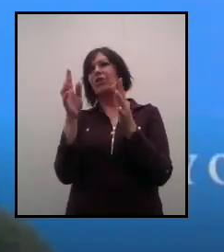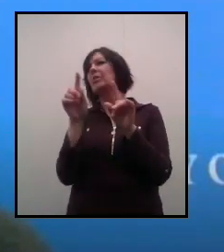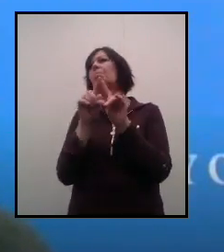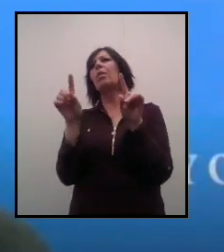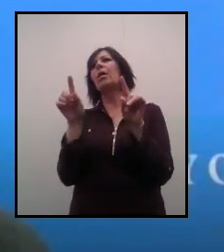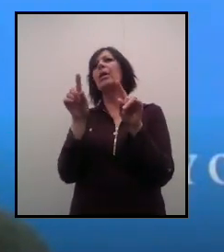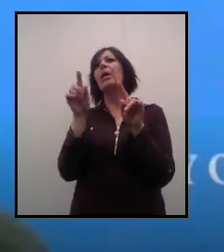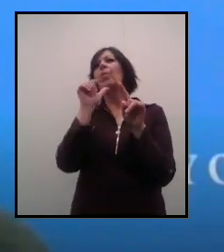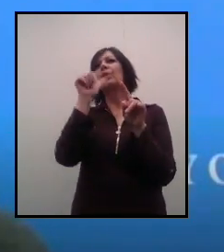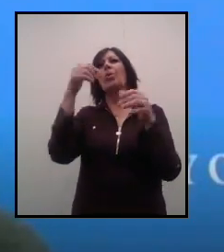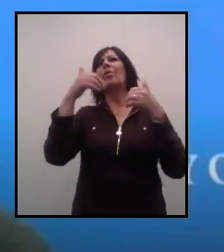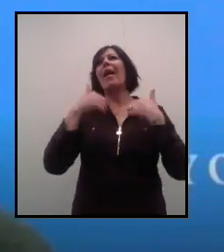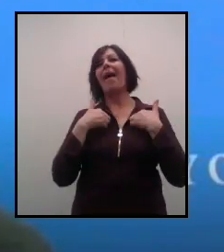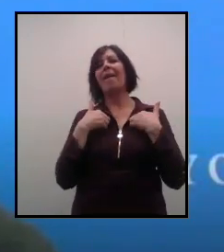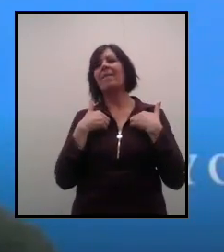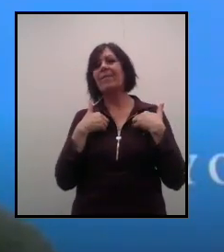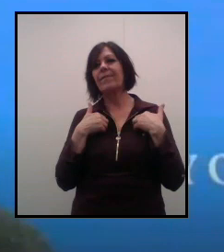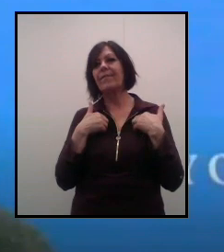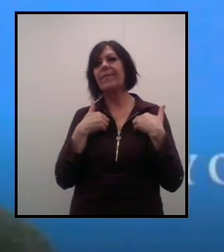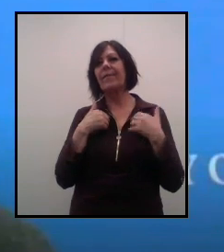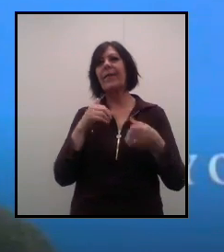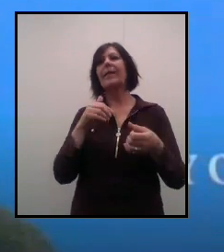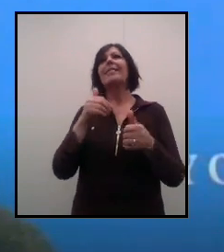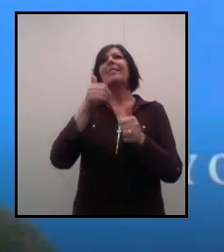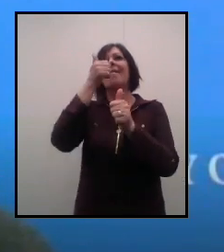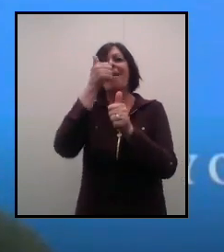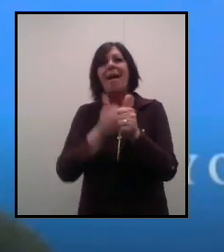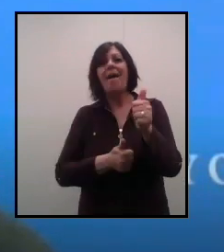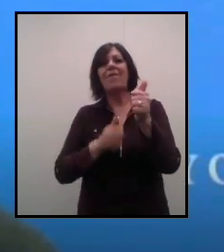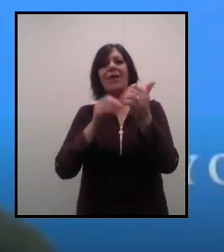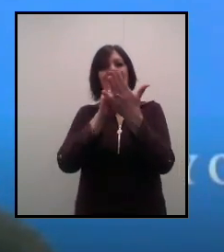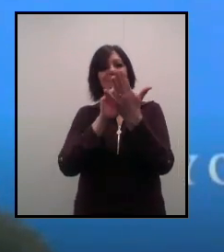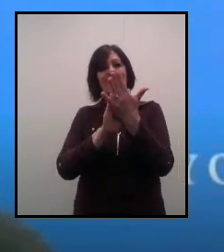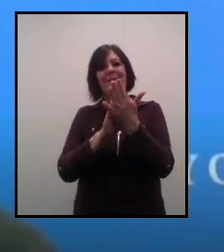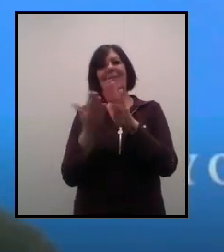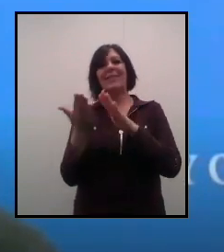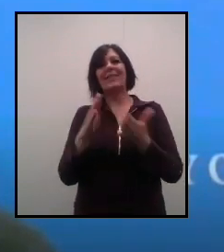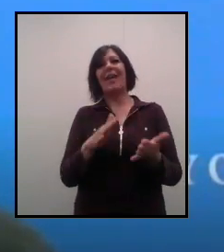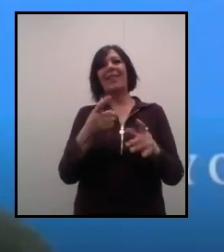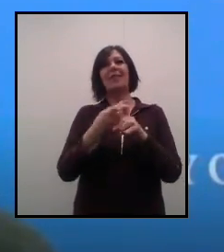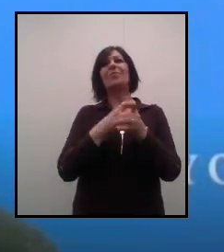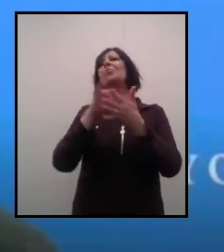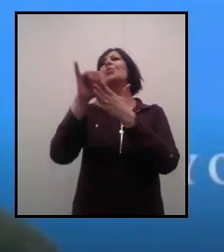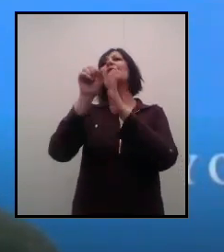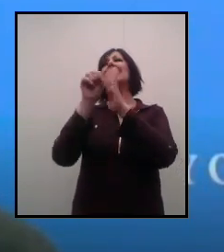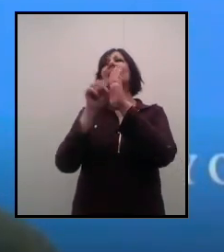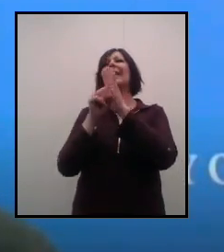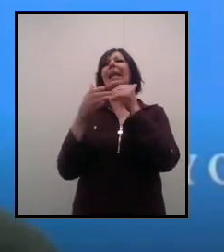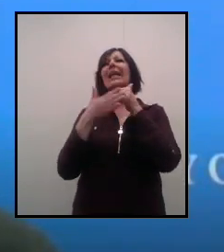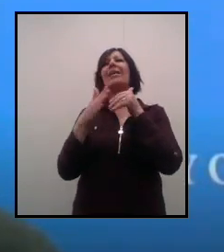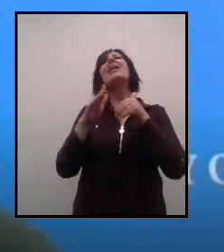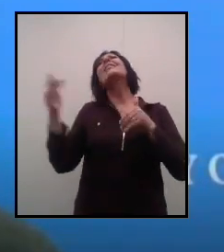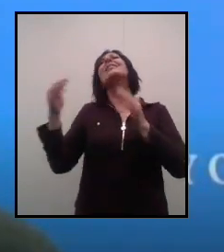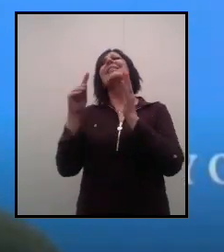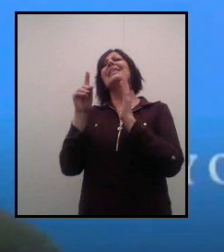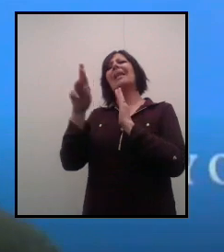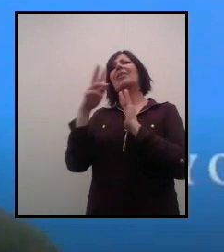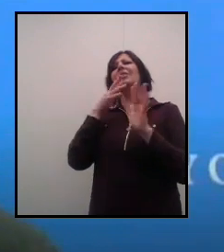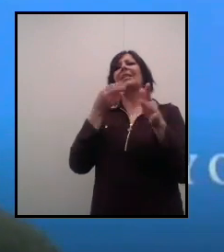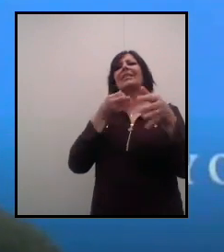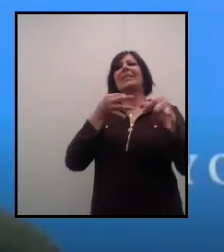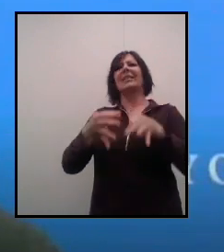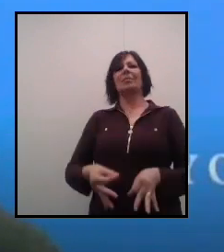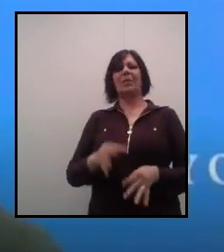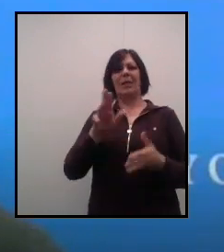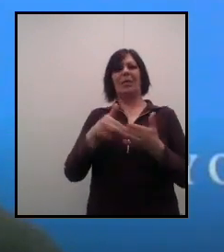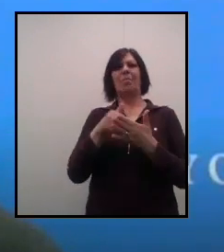not have every record of death. We really get that from New York State afterwards. So I'll turn it over to Dr. Burstein to talk a little bit more